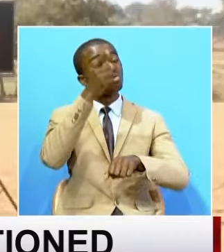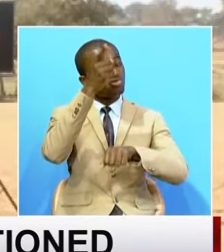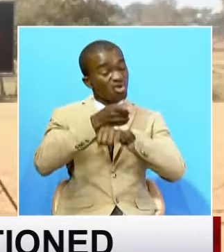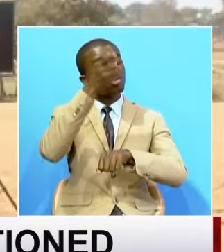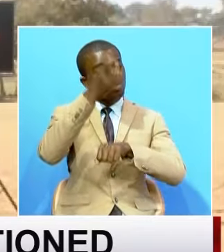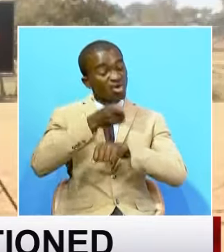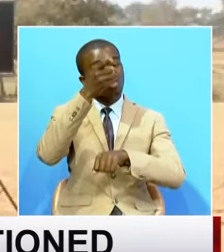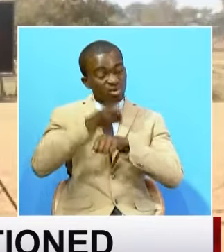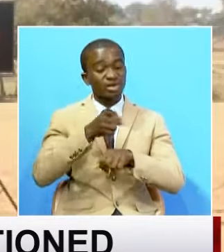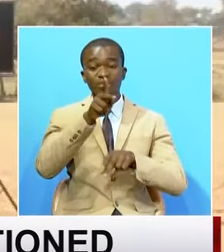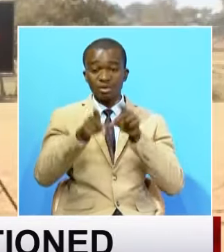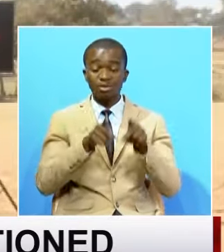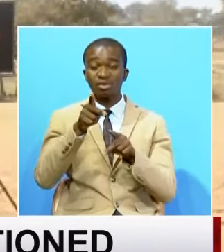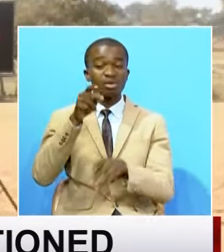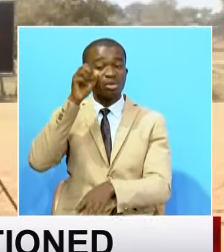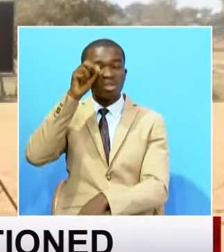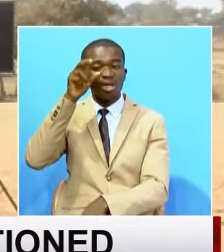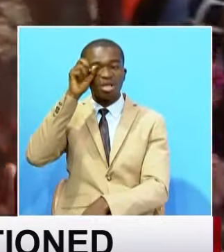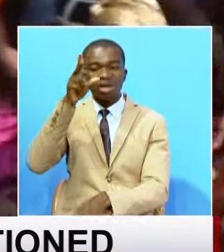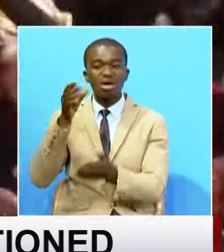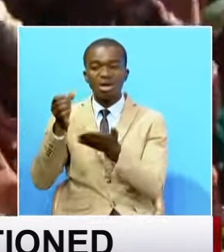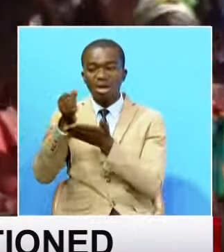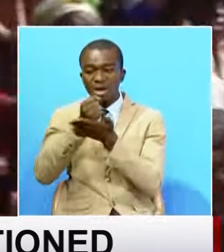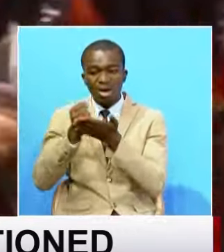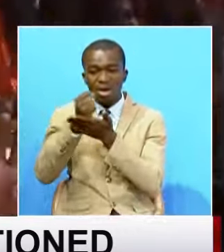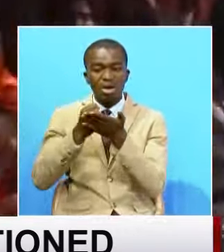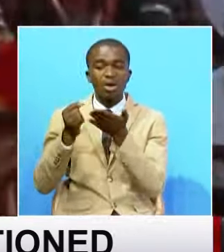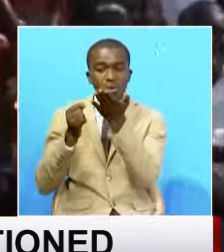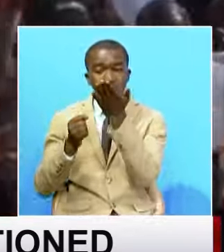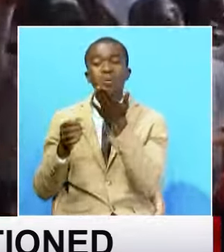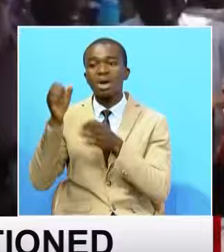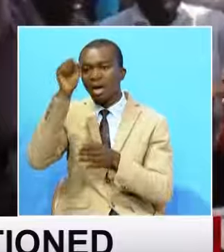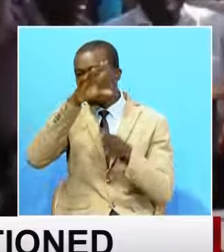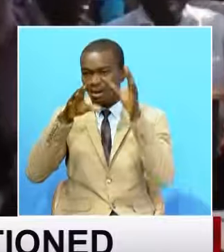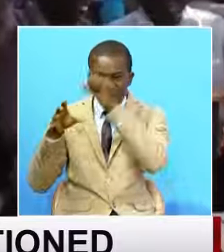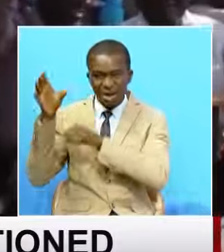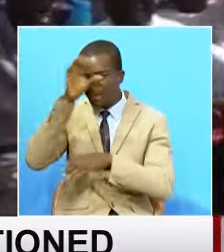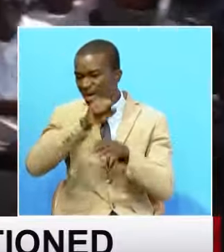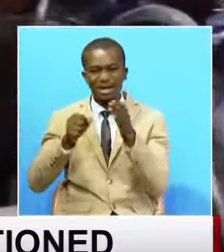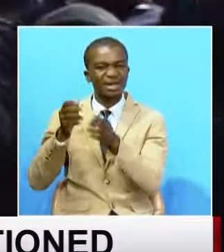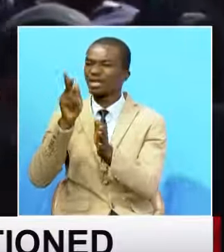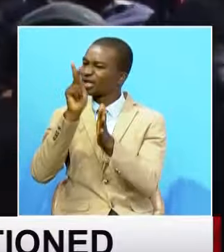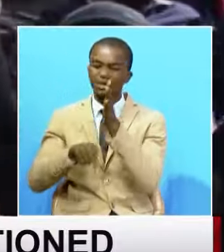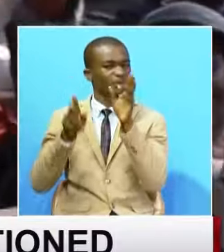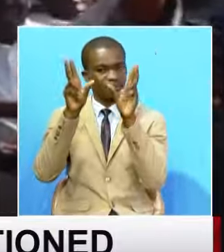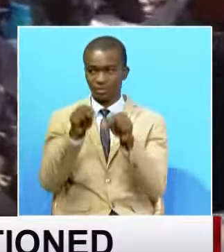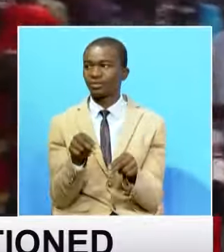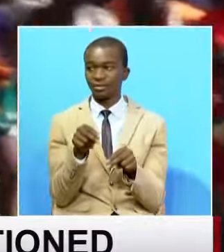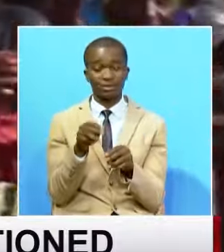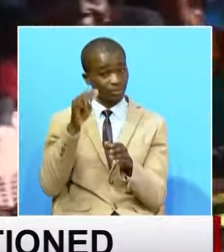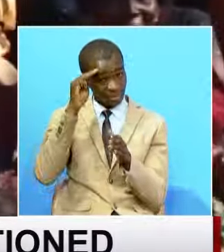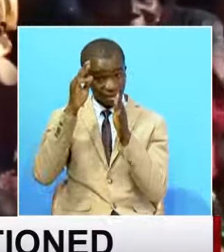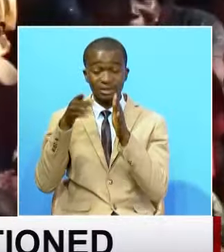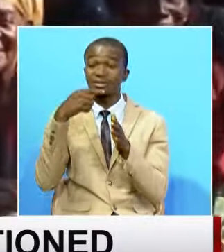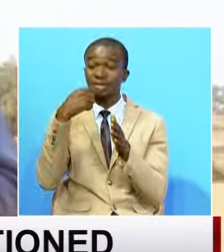innocent people suspected of witchcraft. The minister wants the community to focus on positive initiatives that can be supported